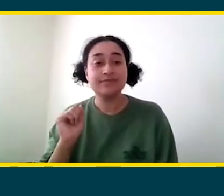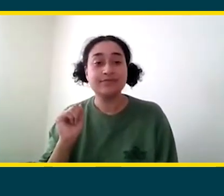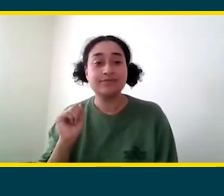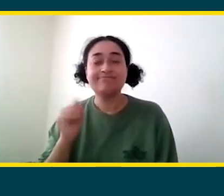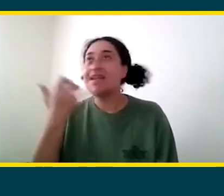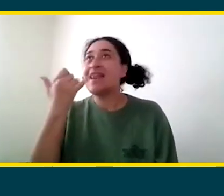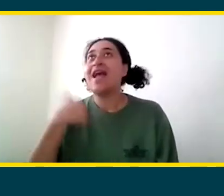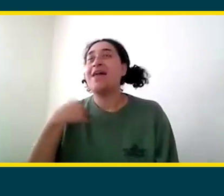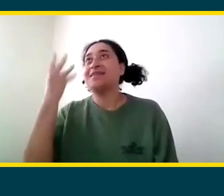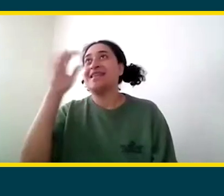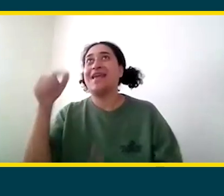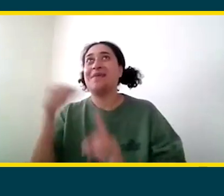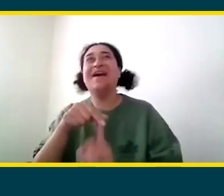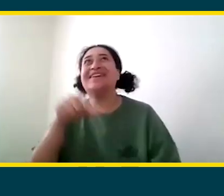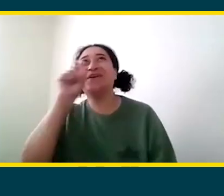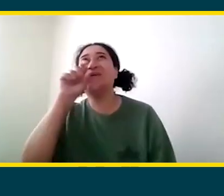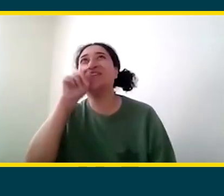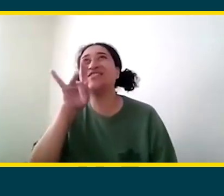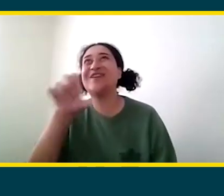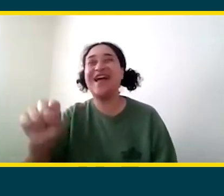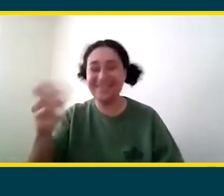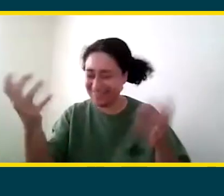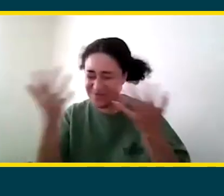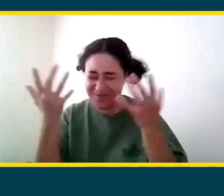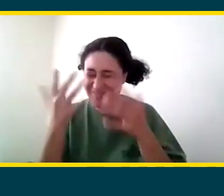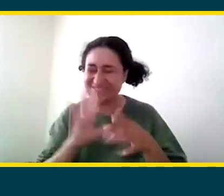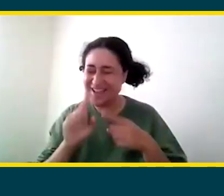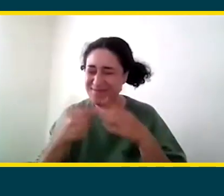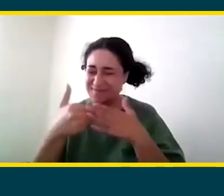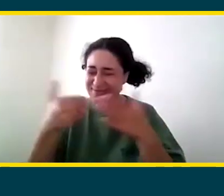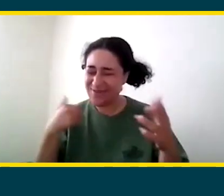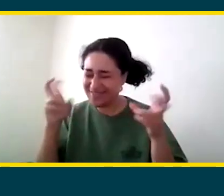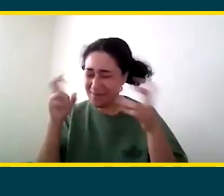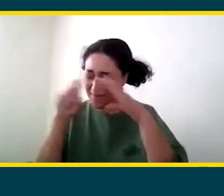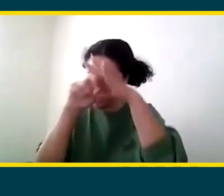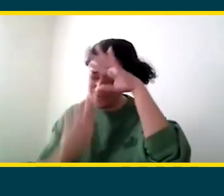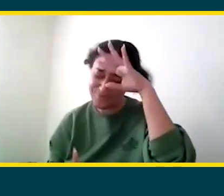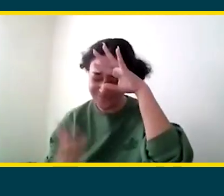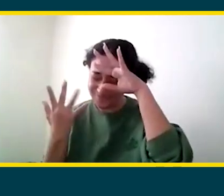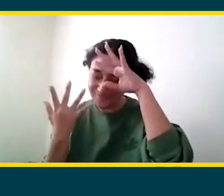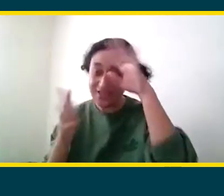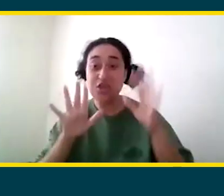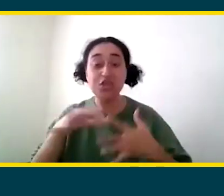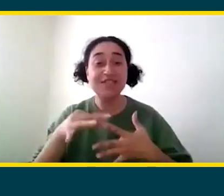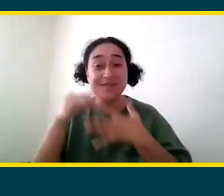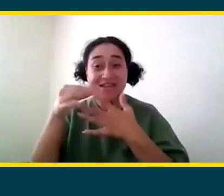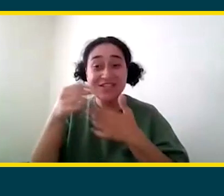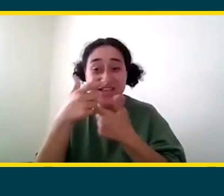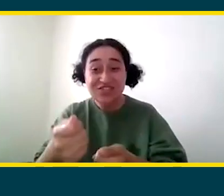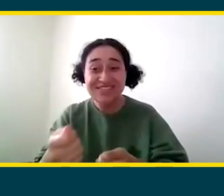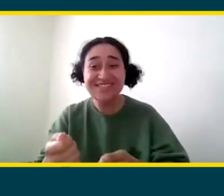Now I'm just thinking about the Salem witch trials. What were we talking about before that? I honestly blanked out. Special interest. Sorry, guys.